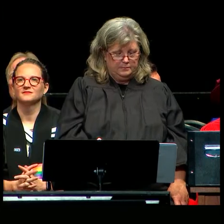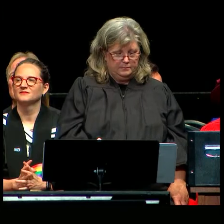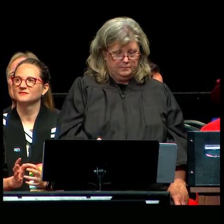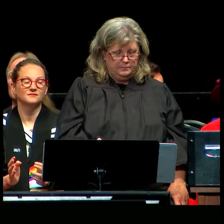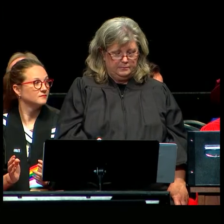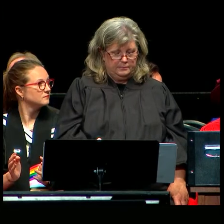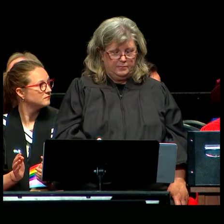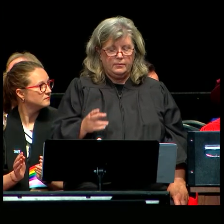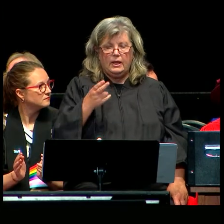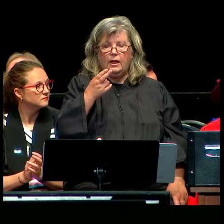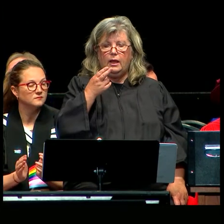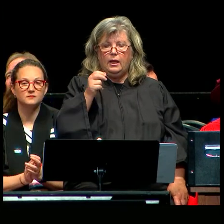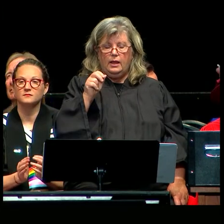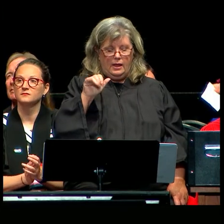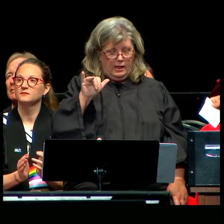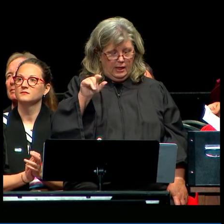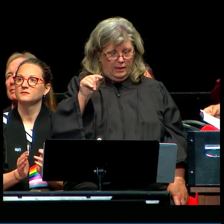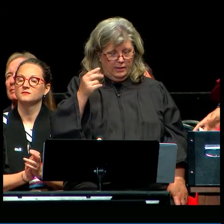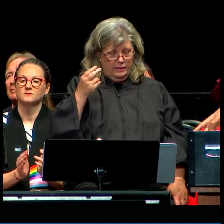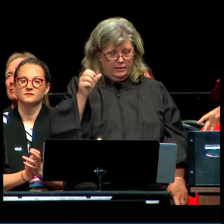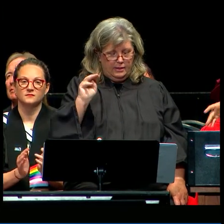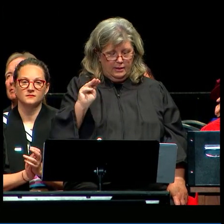Haytham Kushtum.